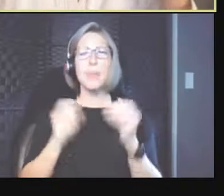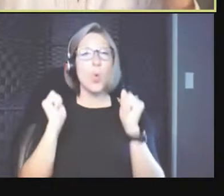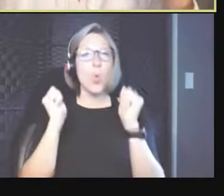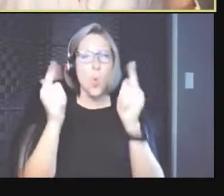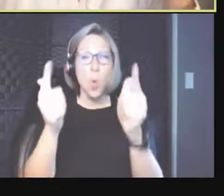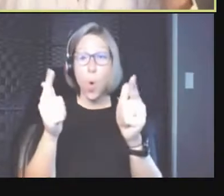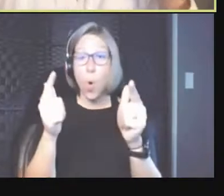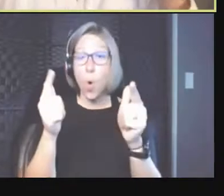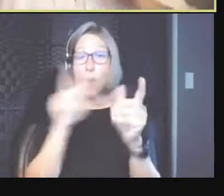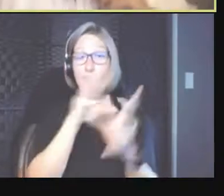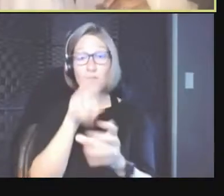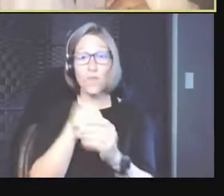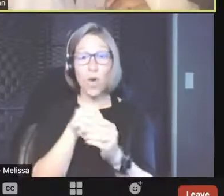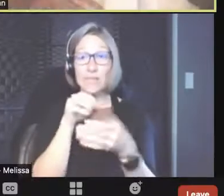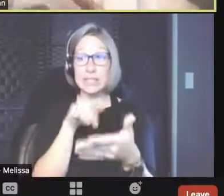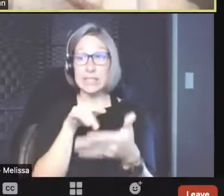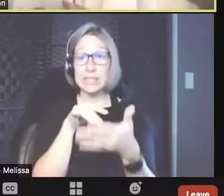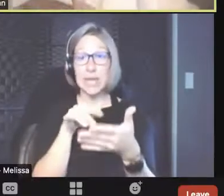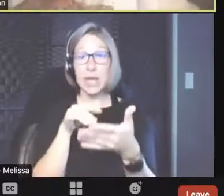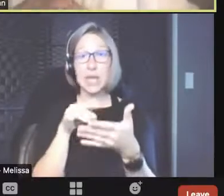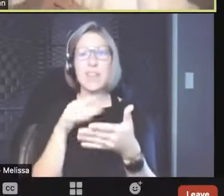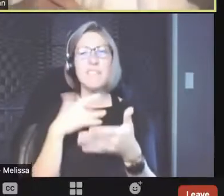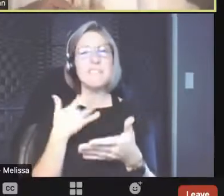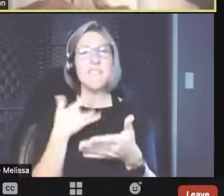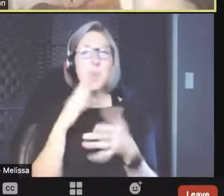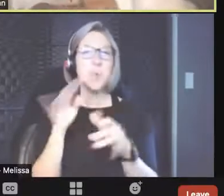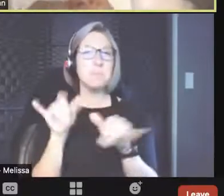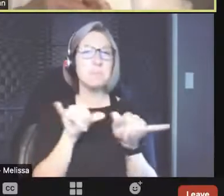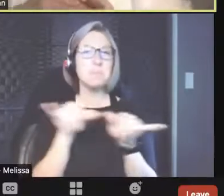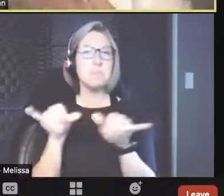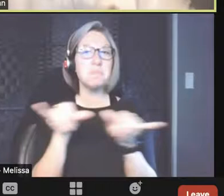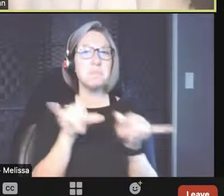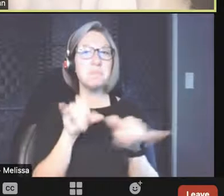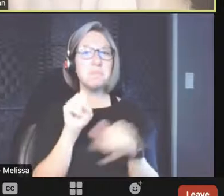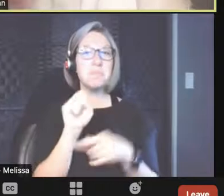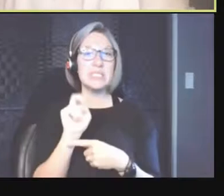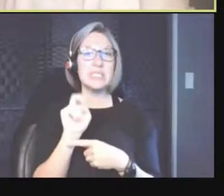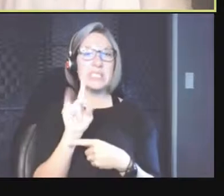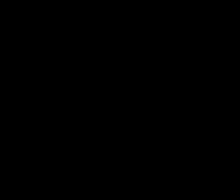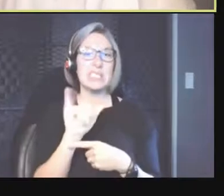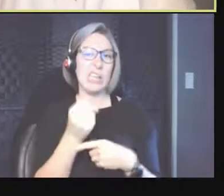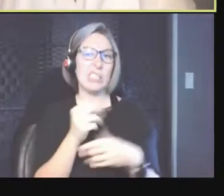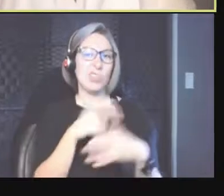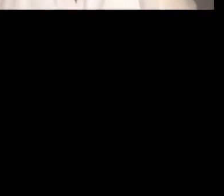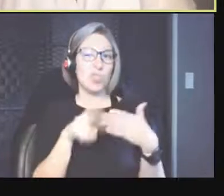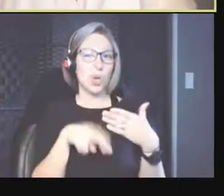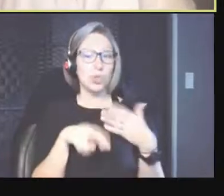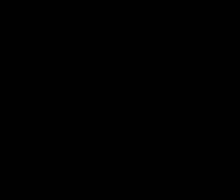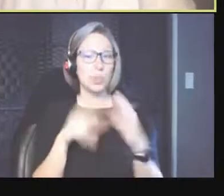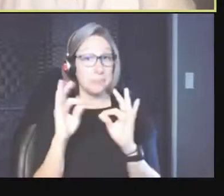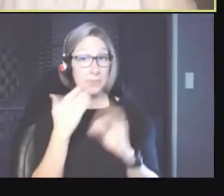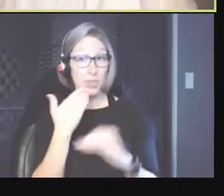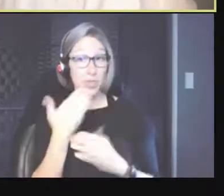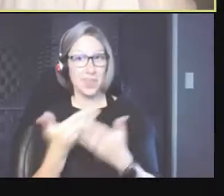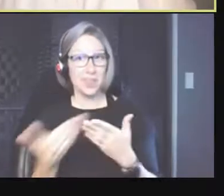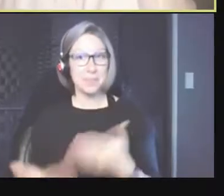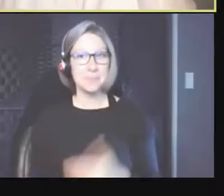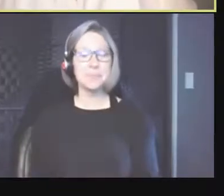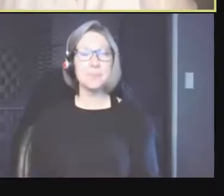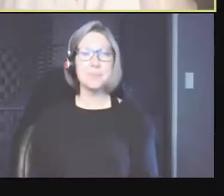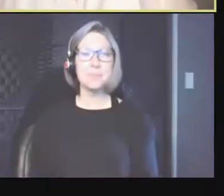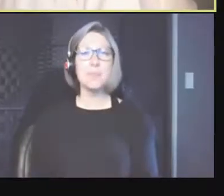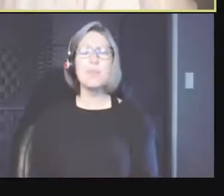it's going to turn out, the results will be very similar to Sandy's, very similar. So that's a good thing. I